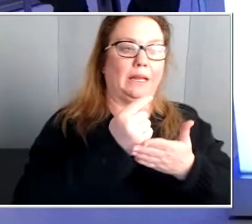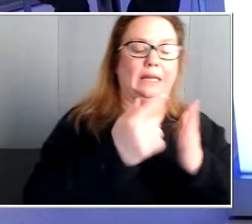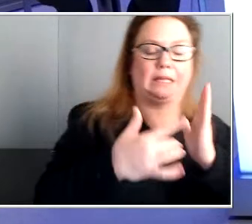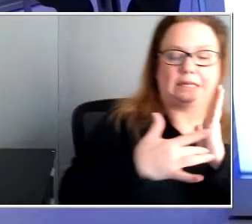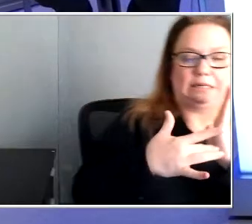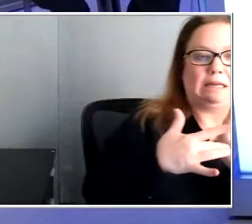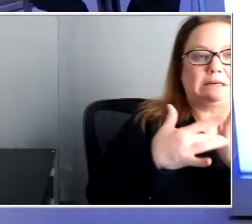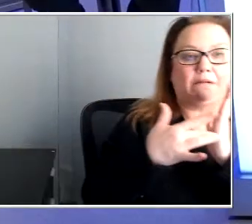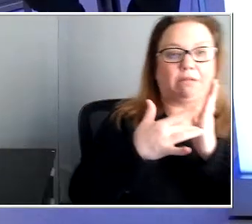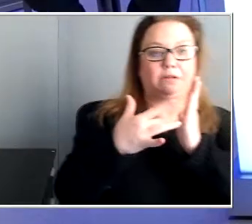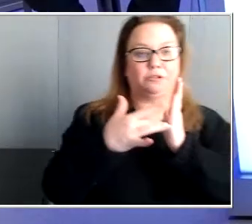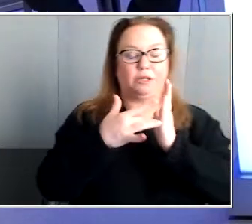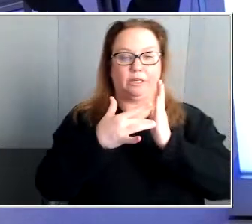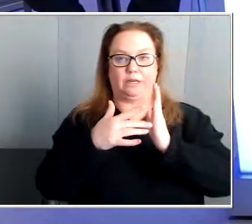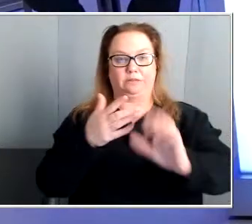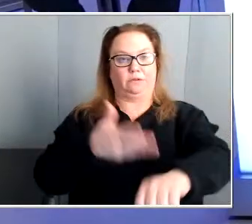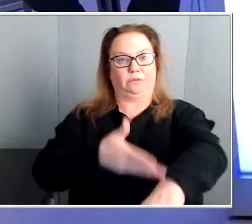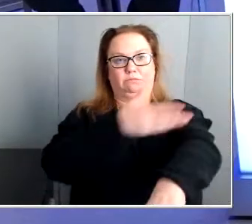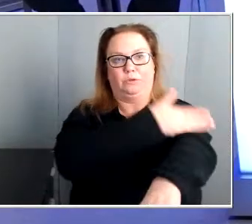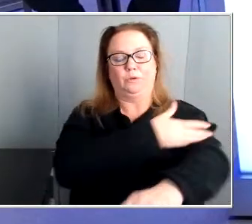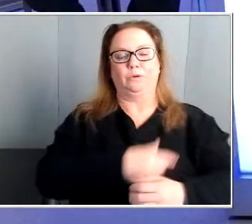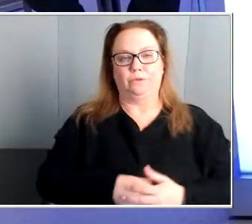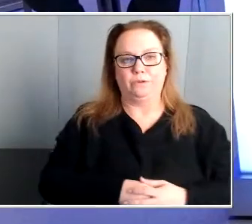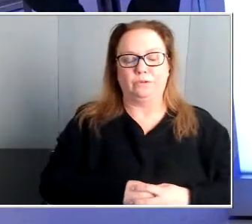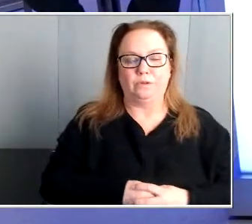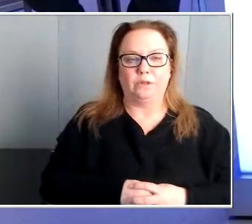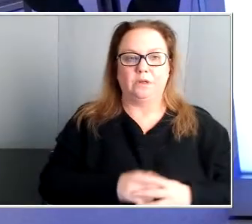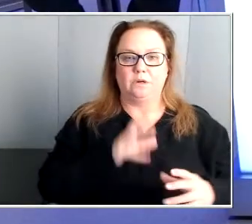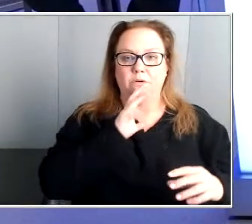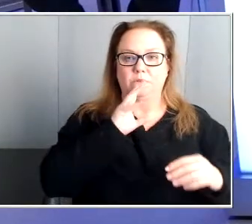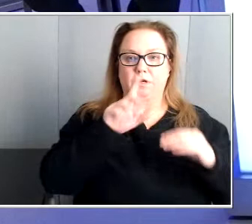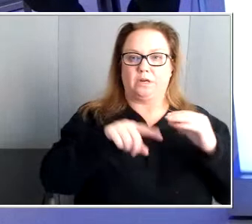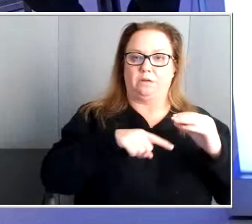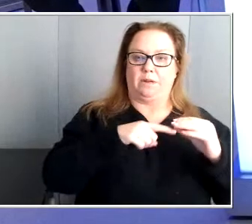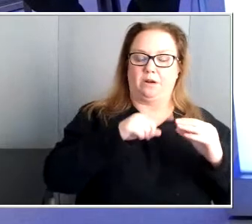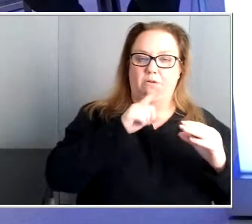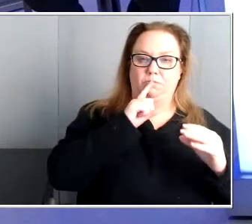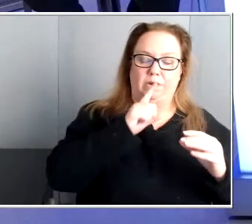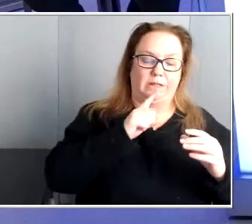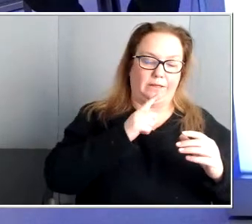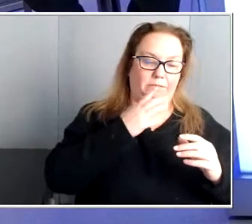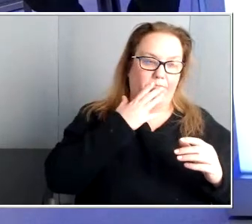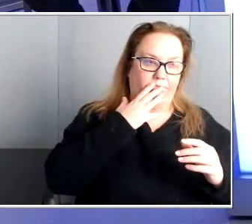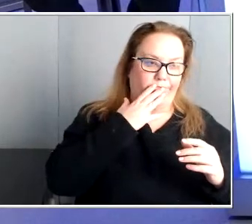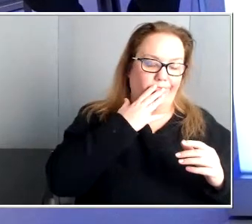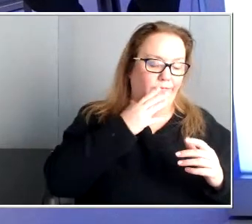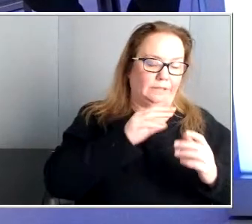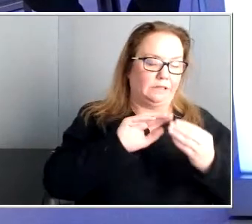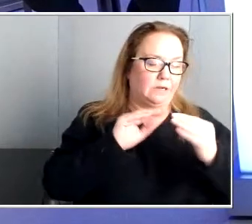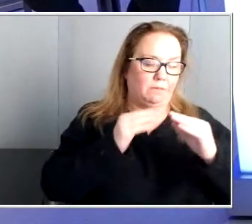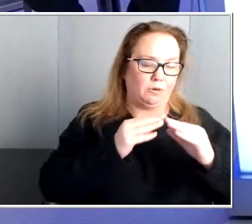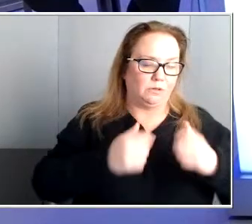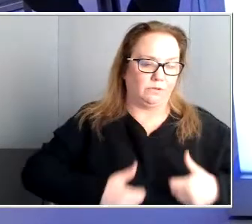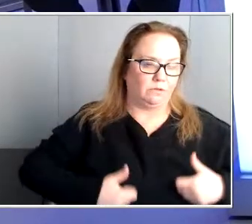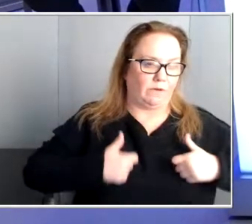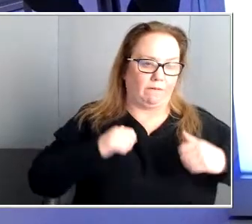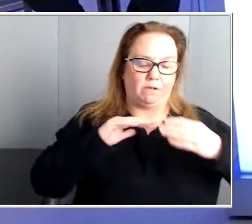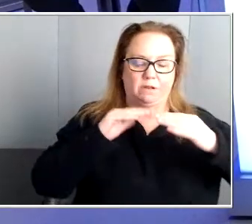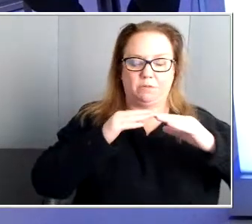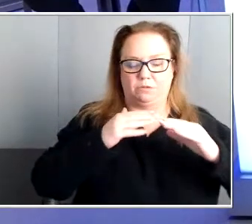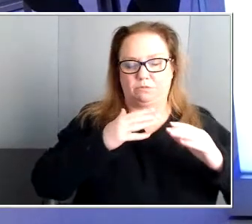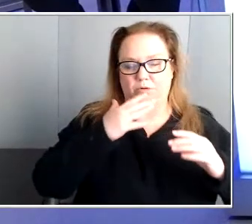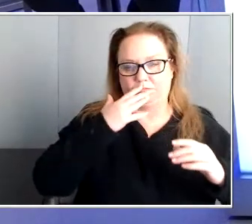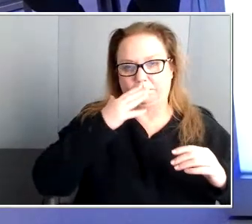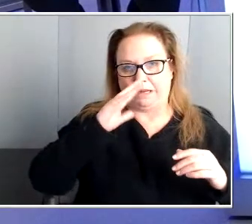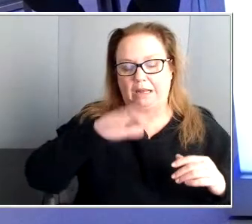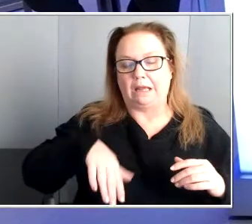is going to only get better. So we're talking about really poor survival without this kind of thing, and then with an LVAD,